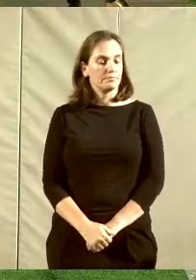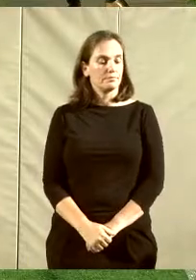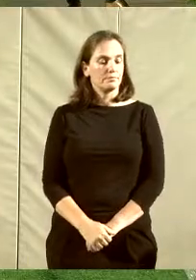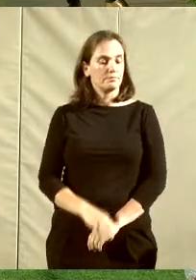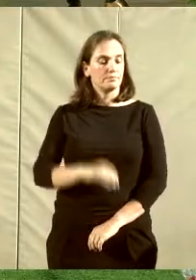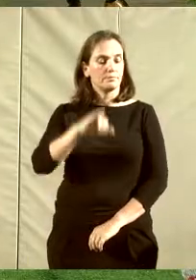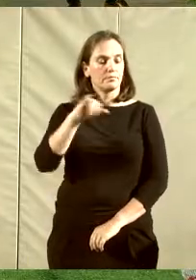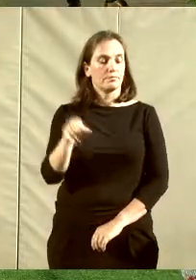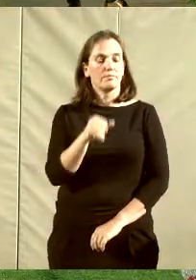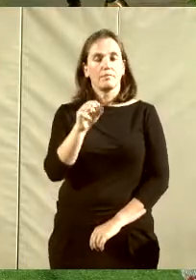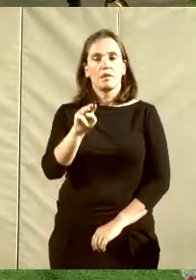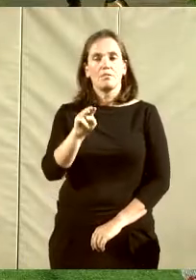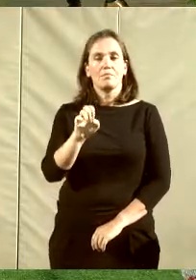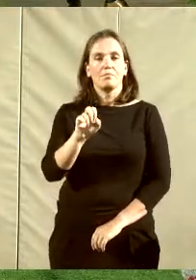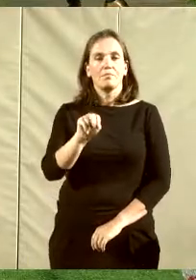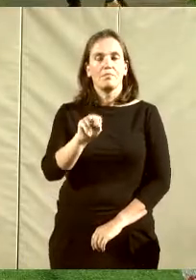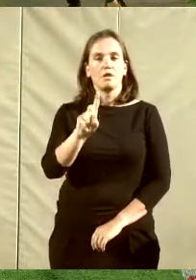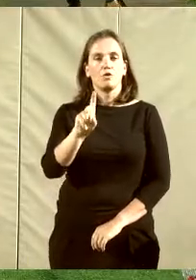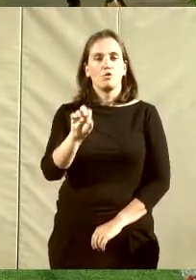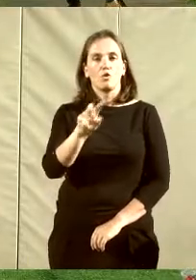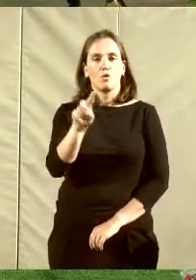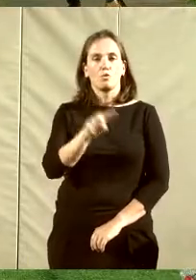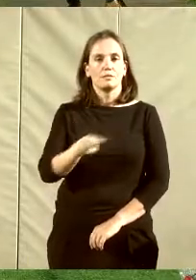Jesus Mendoza.